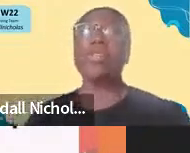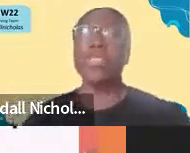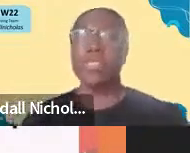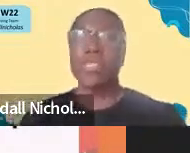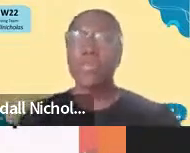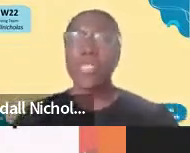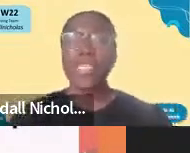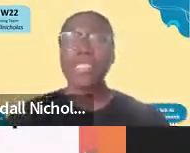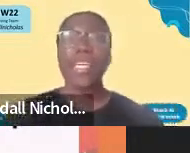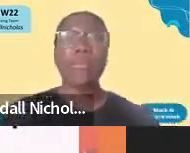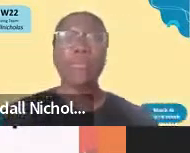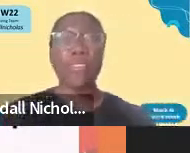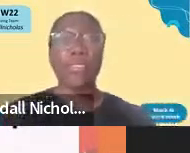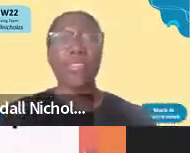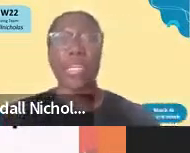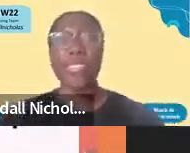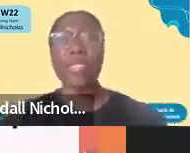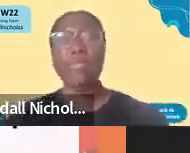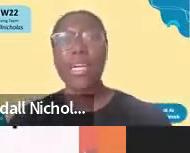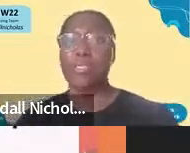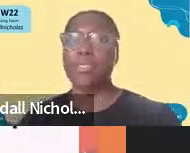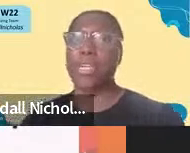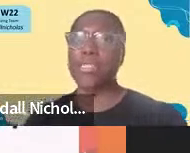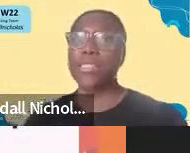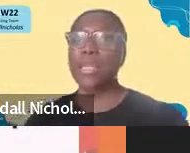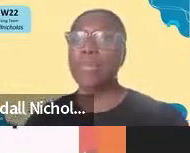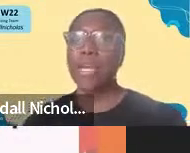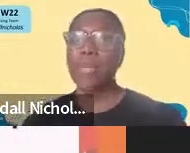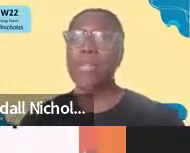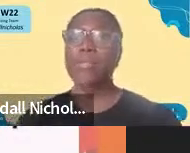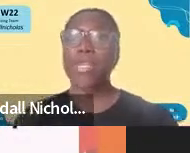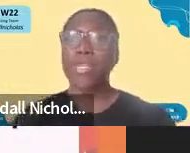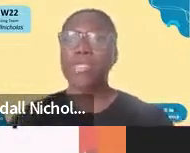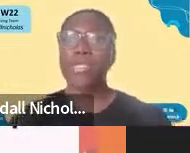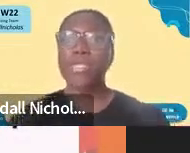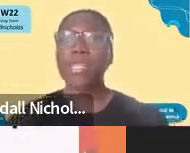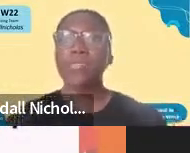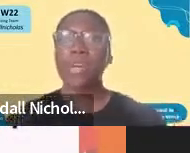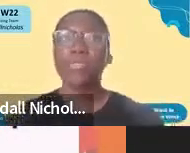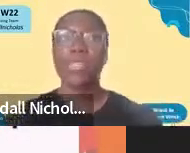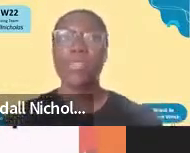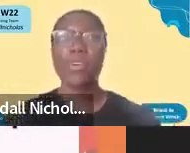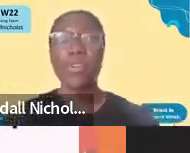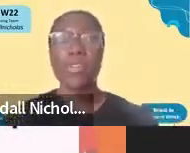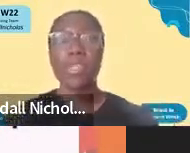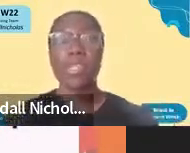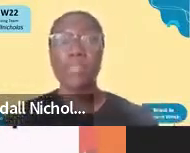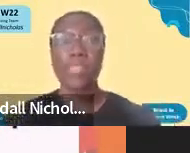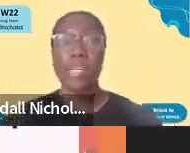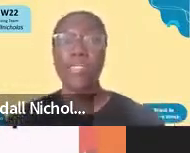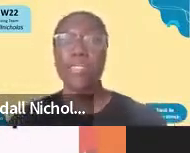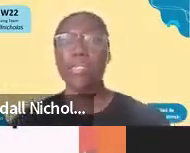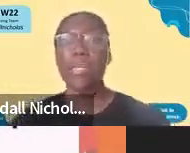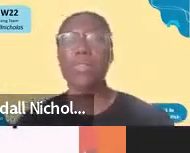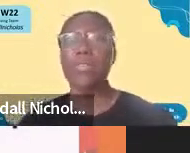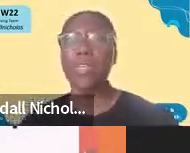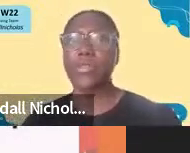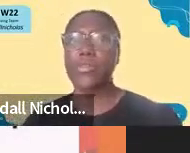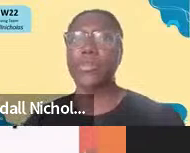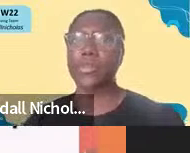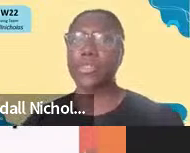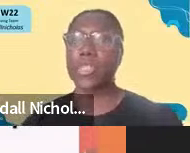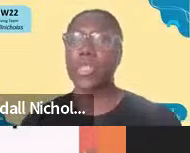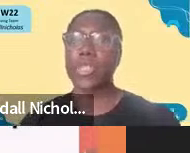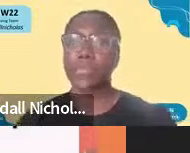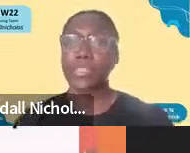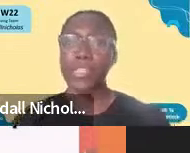Dr. Marguerite Ritter obtained a Bachelor of Science and Master's of Science in Biomedical Sciences at the Faculty of Earth and Life Sciences of the